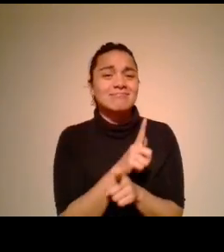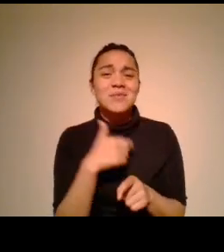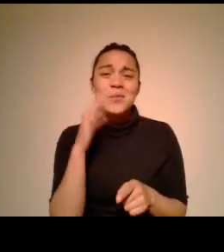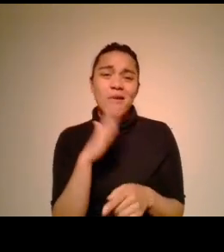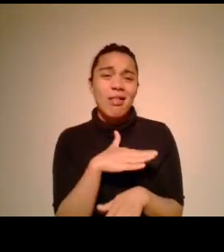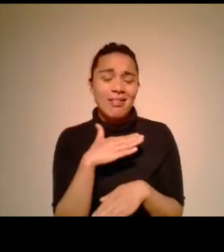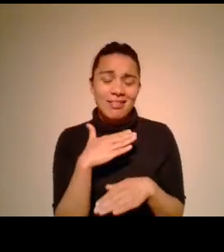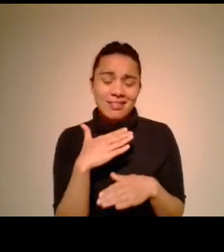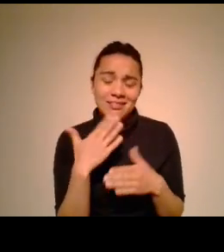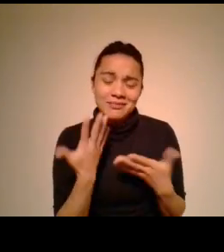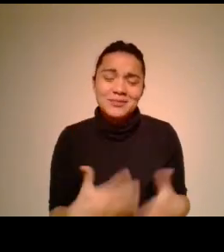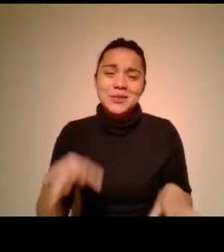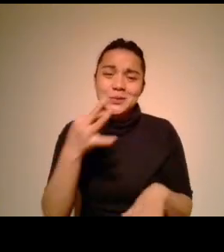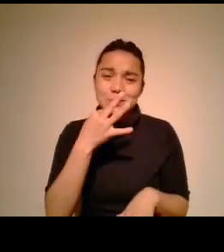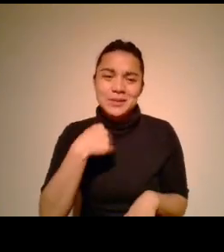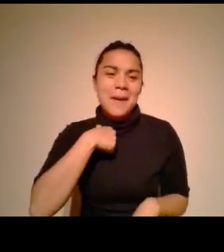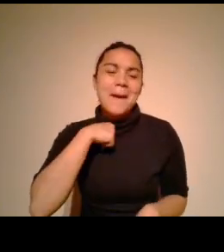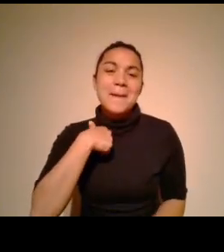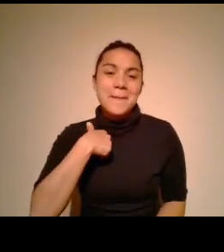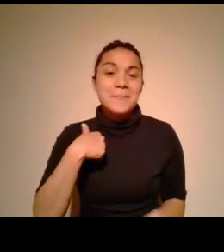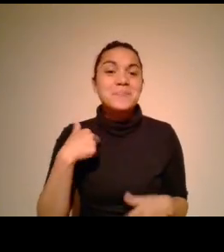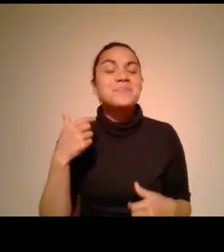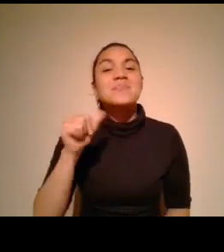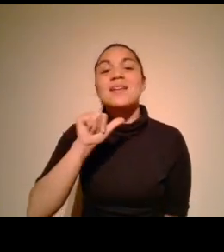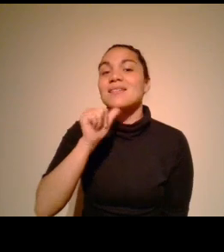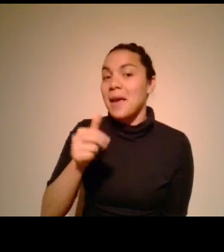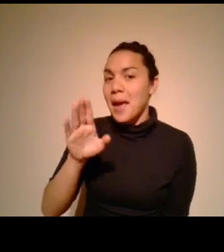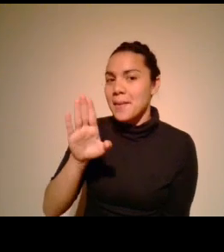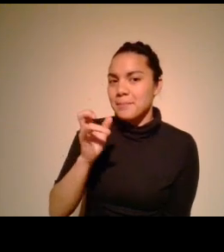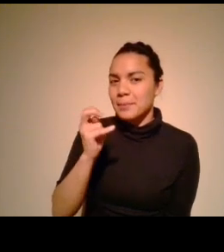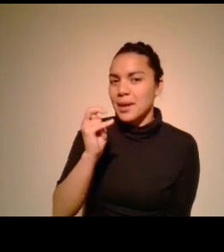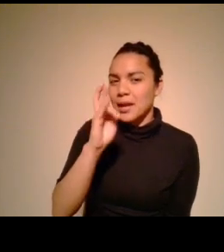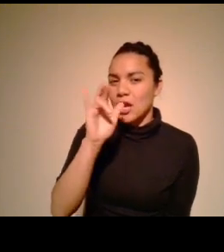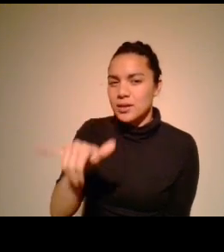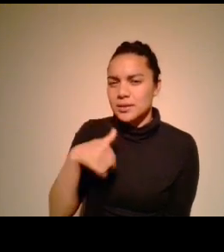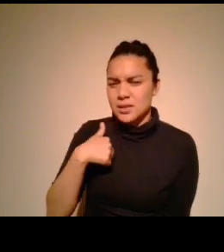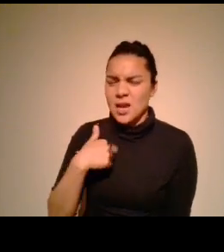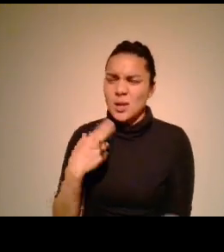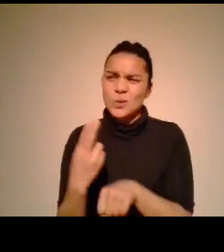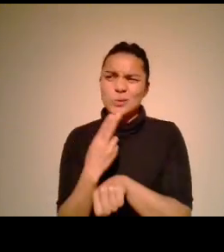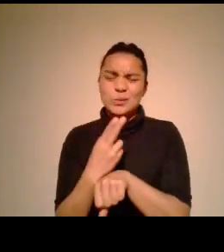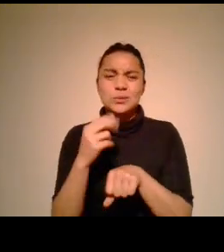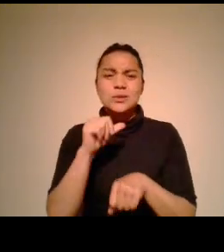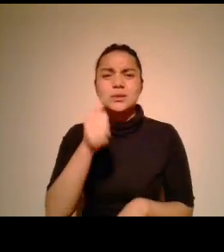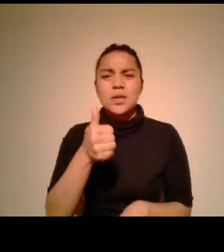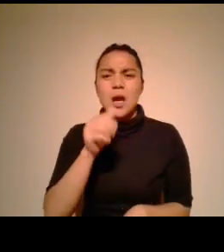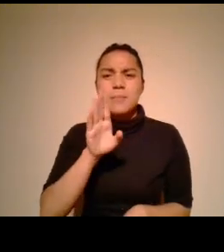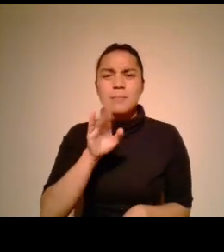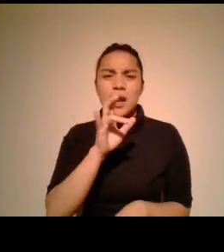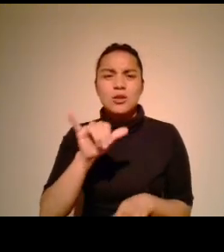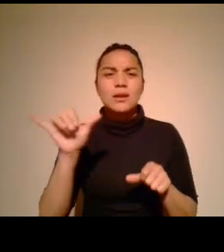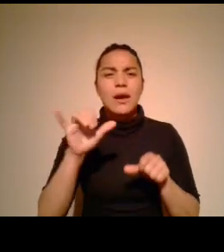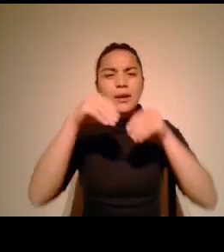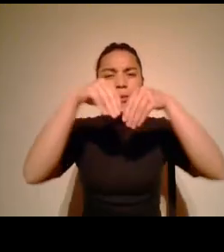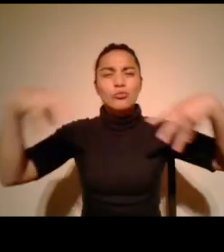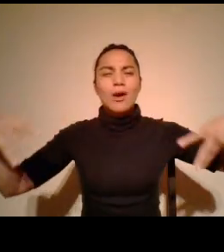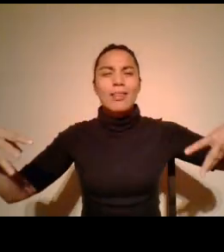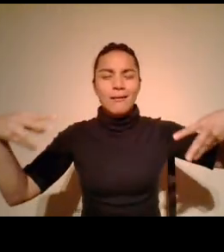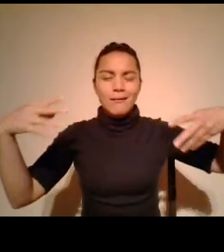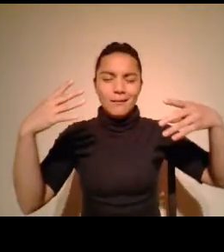I am non-binary, and I use non-binary sort of as an umbrella term. If I had to locate myself in